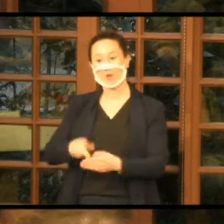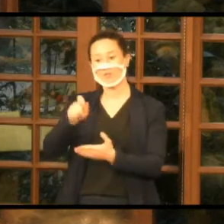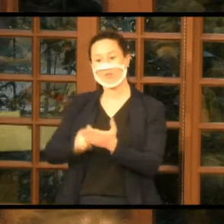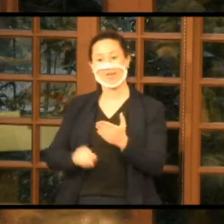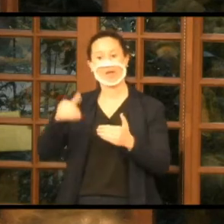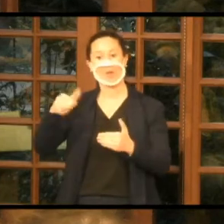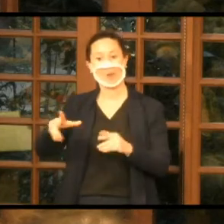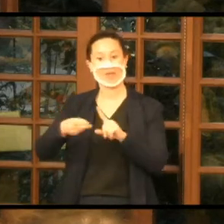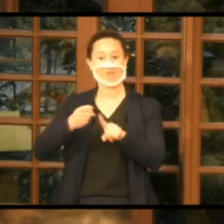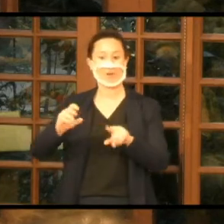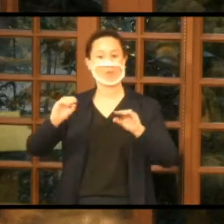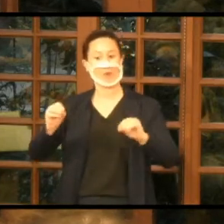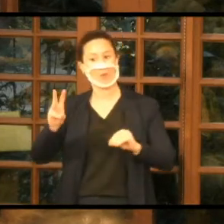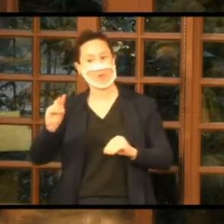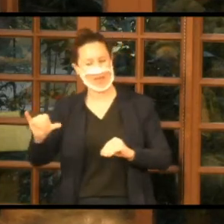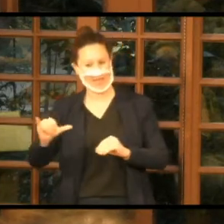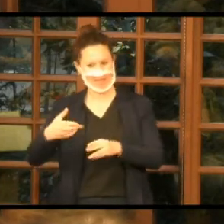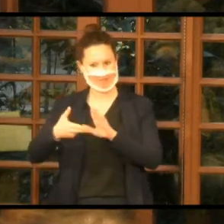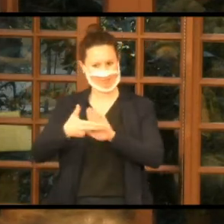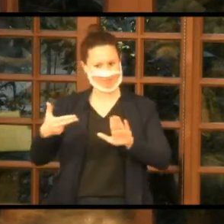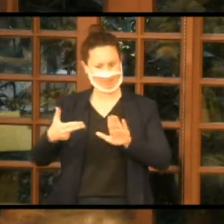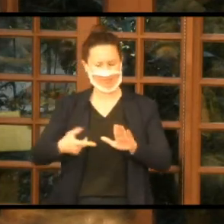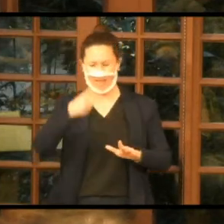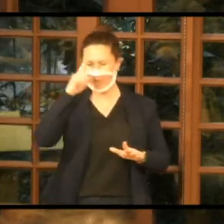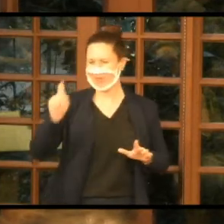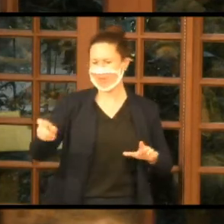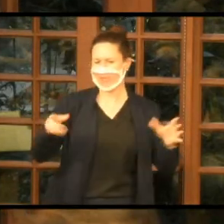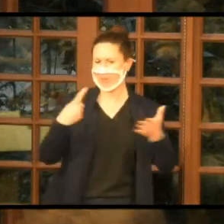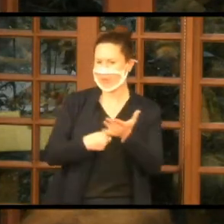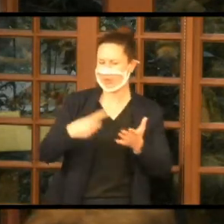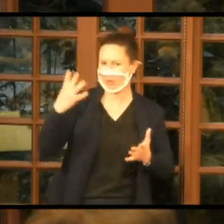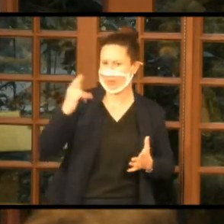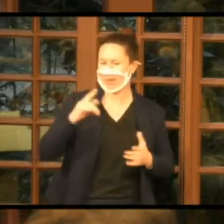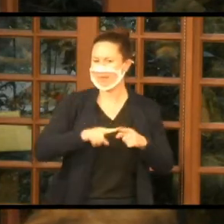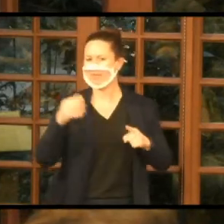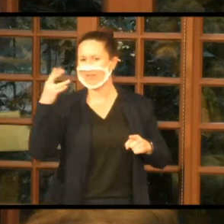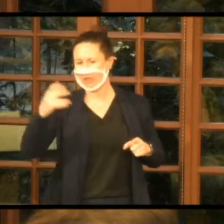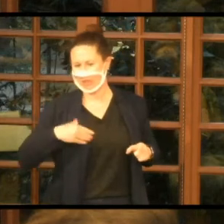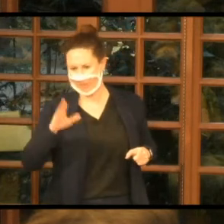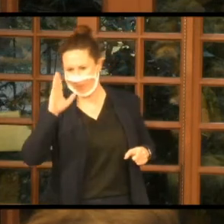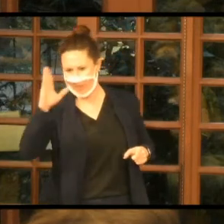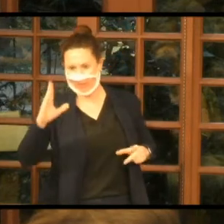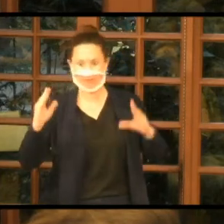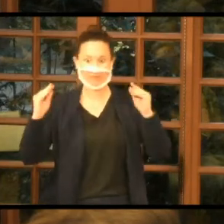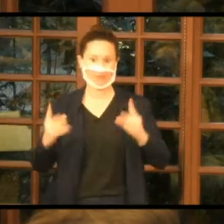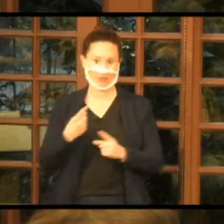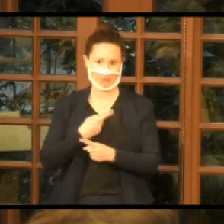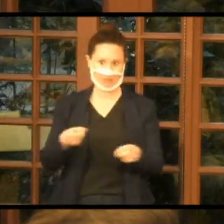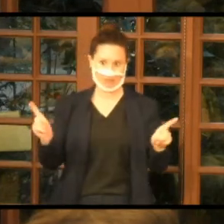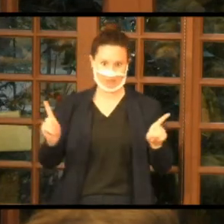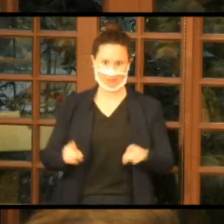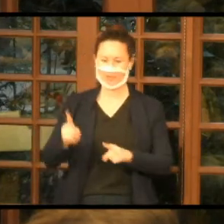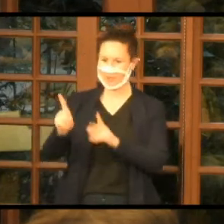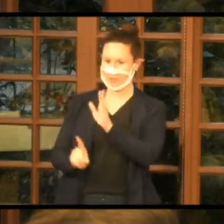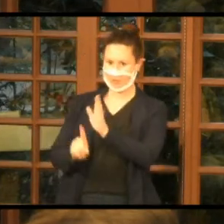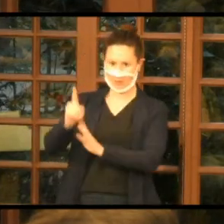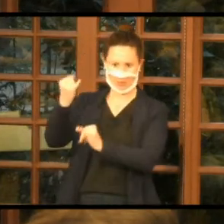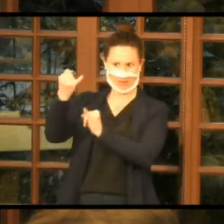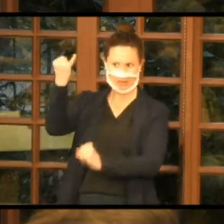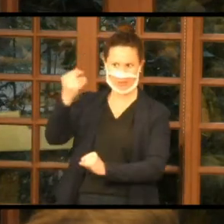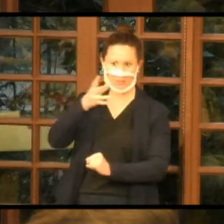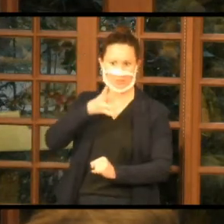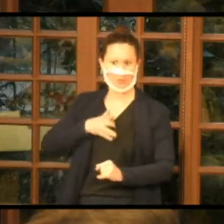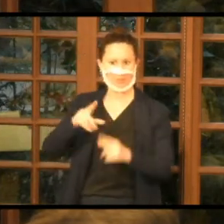Way. I don't even think we need to talk about why, but eventually we will, announced Professor Bruin, a tall, slender woman with